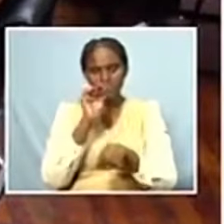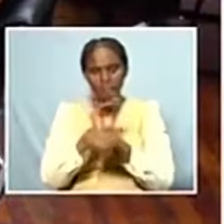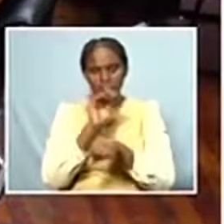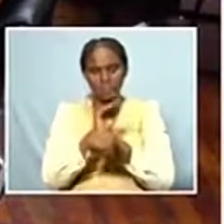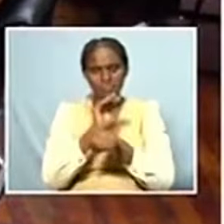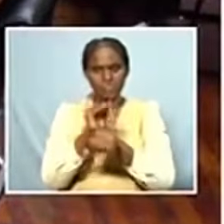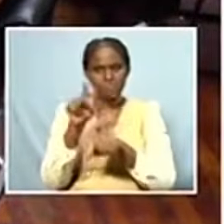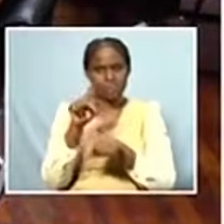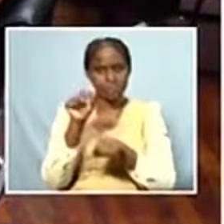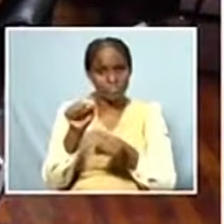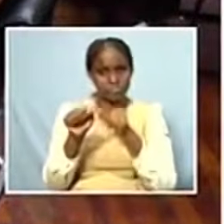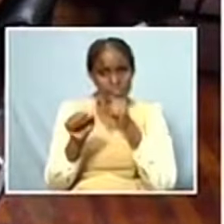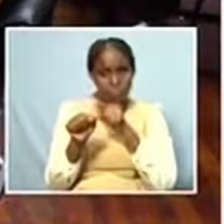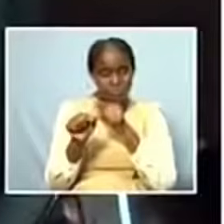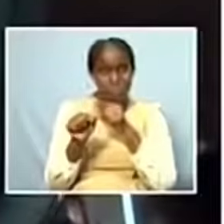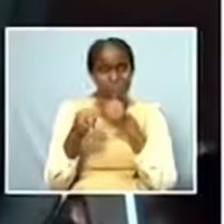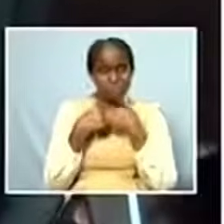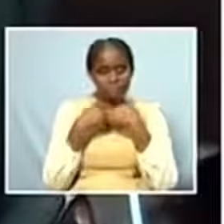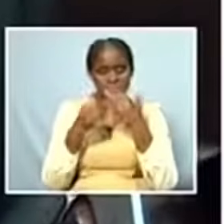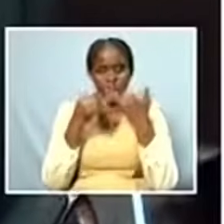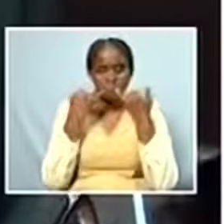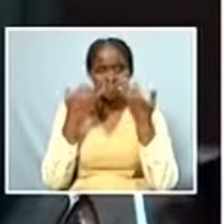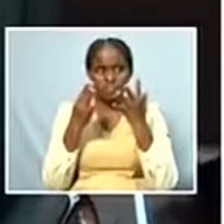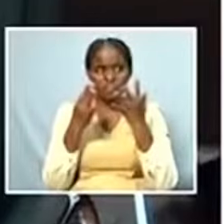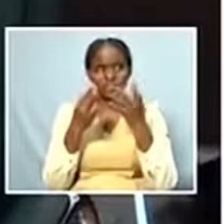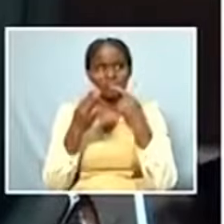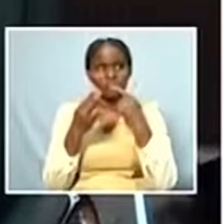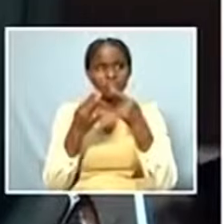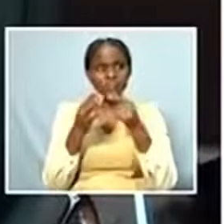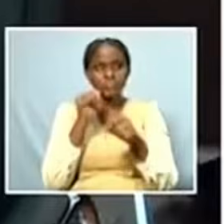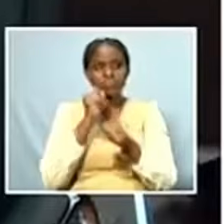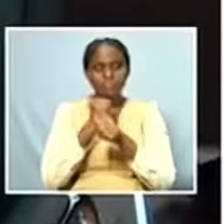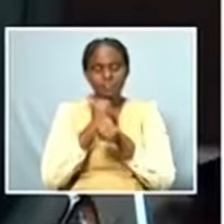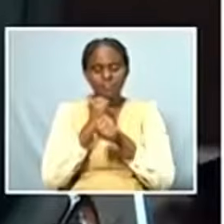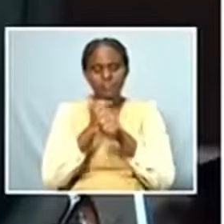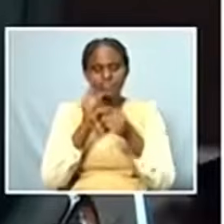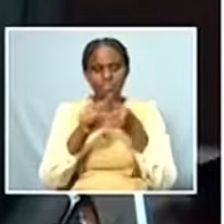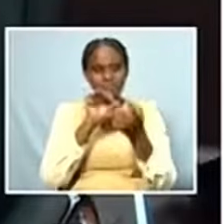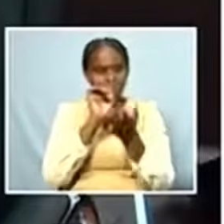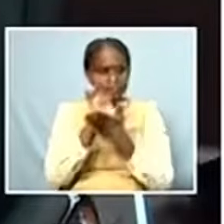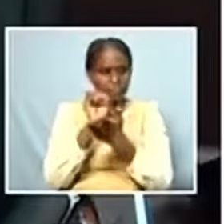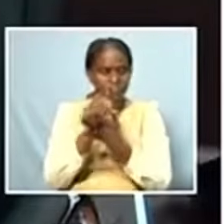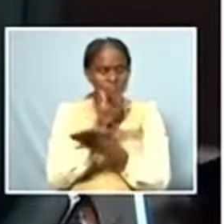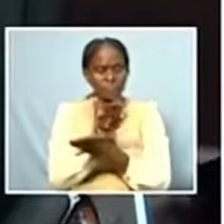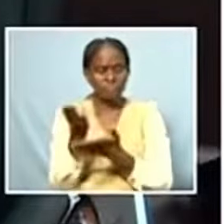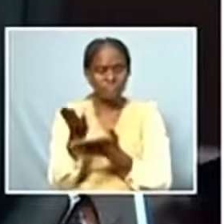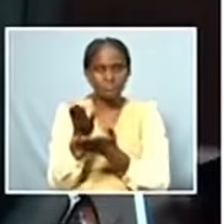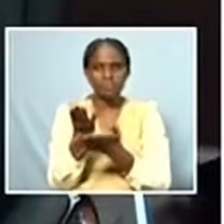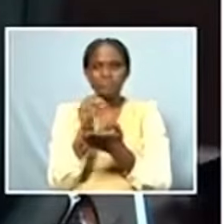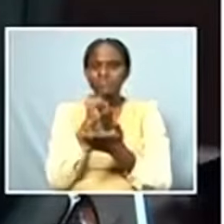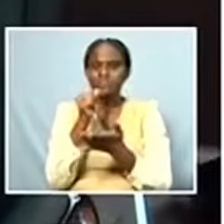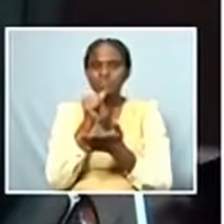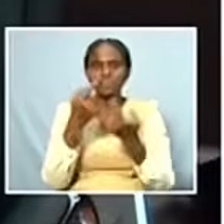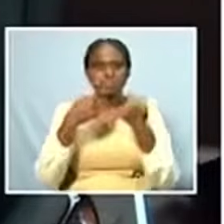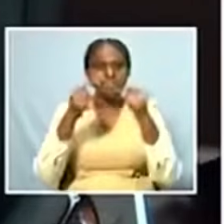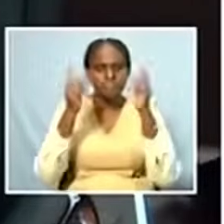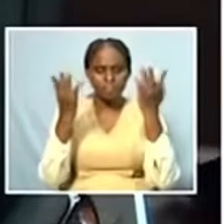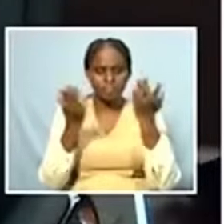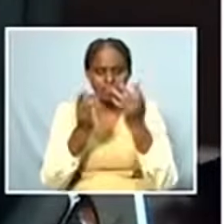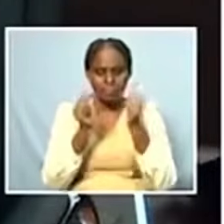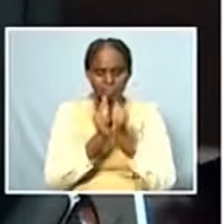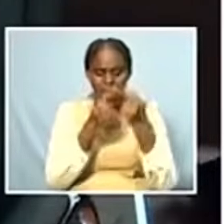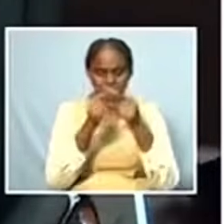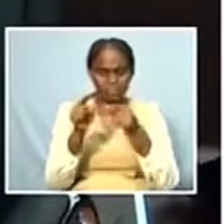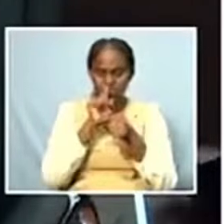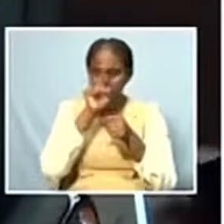the PS has mentioned that efforts to encash these could not succeed with the various